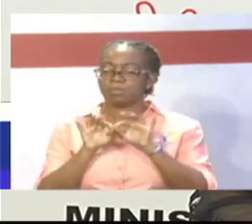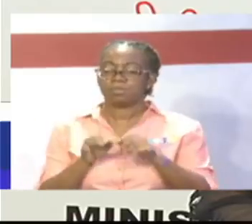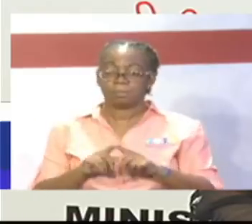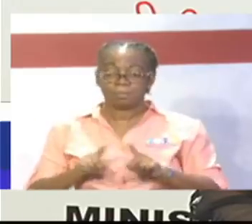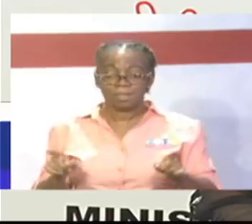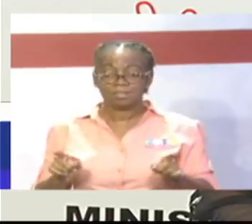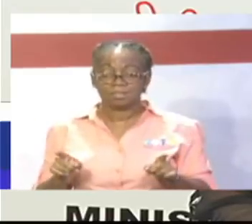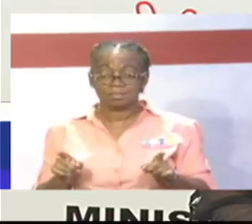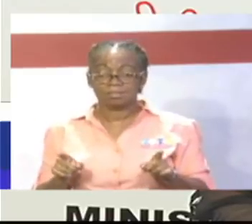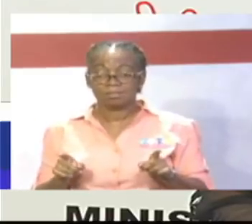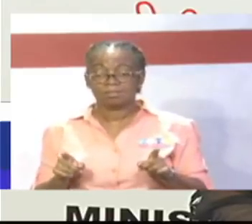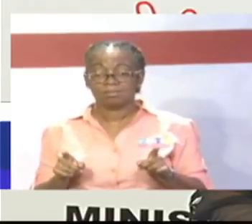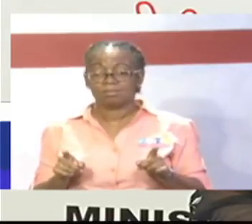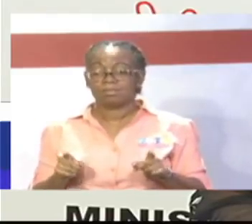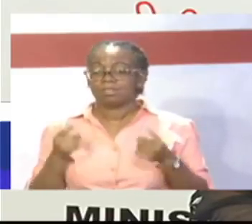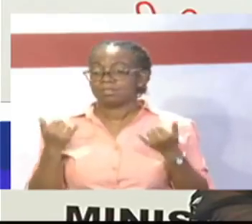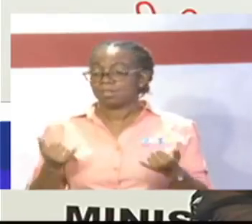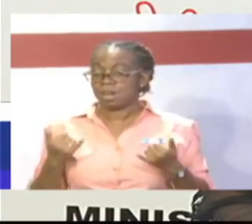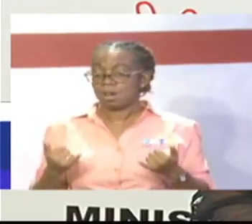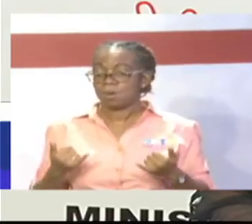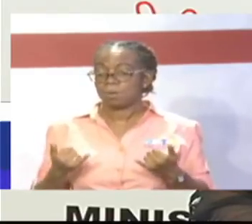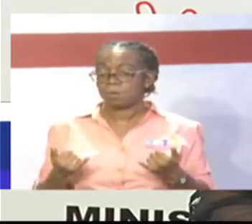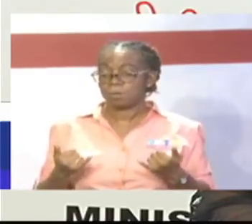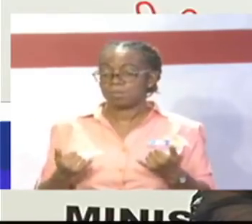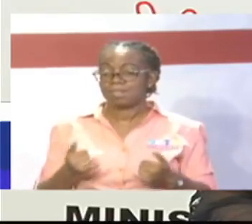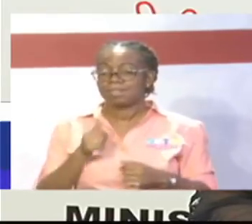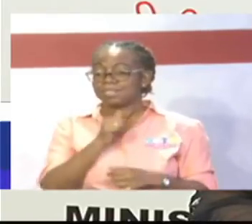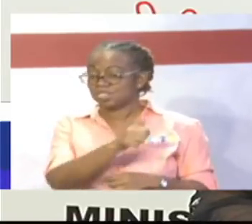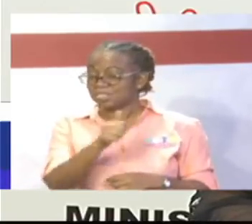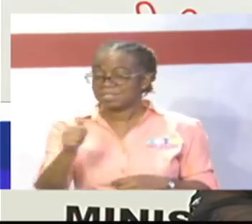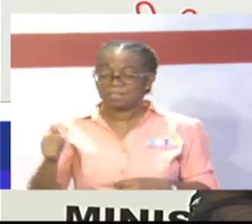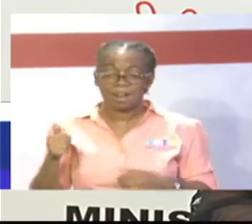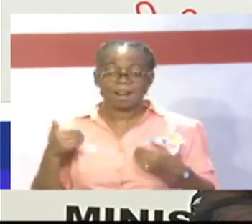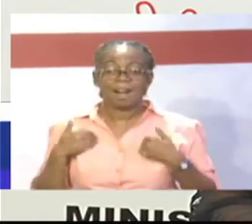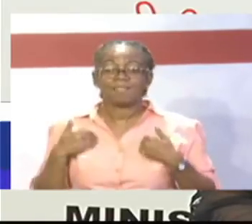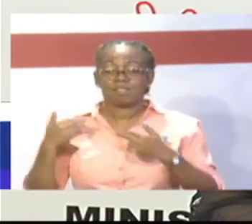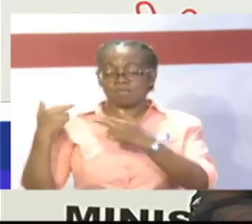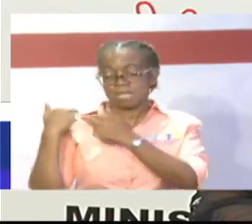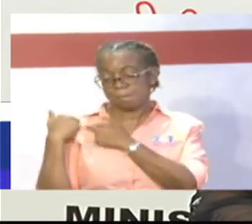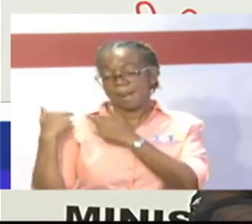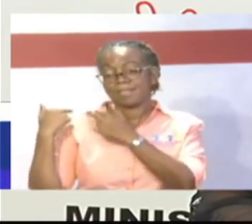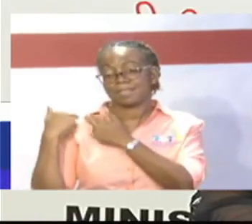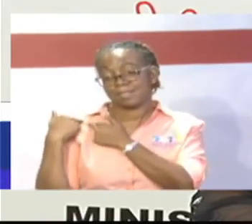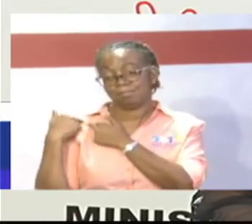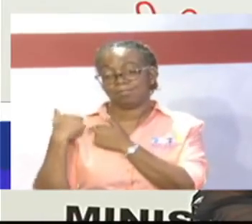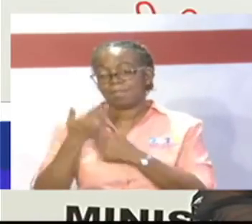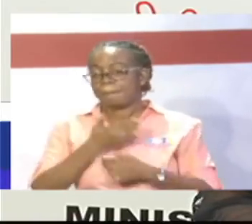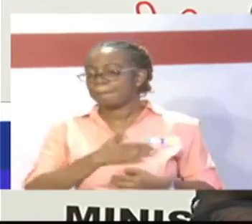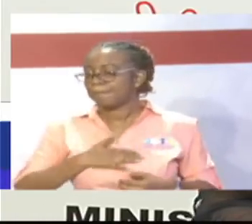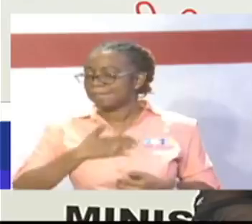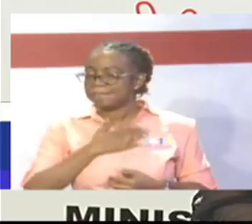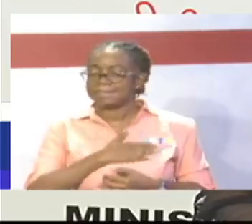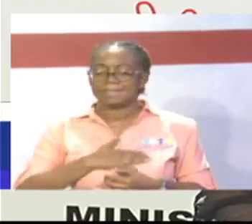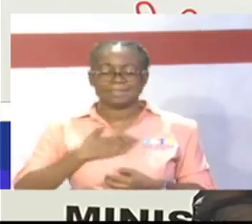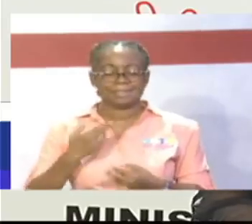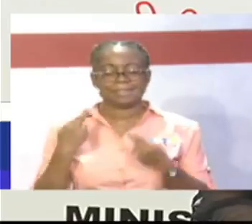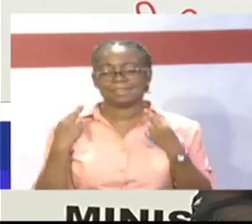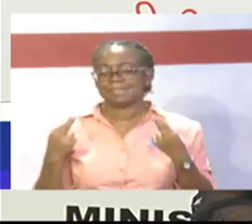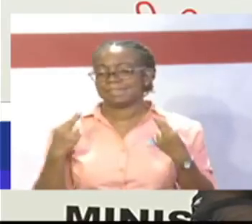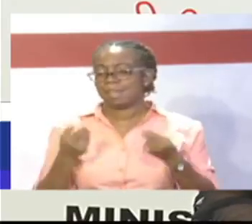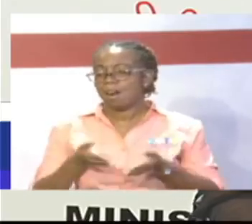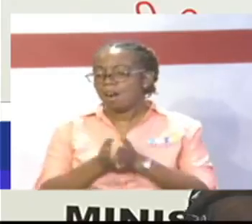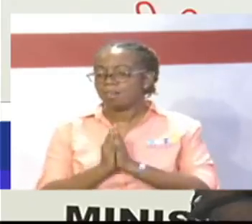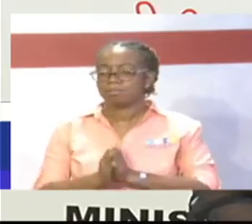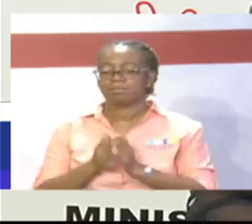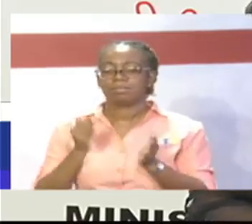However, it is now the responsibility of each and every one of you to please, I'm appealing here